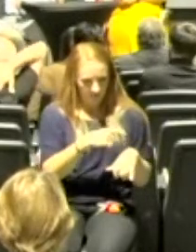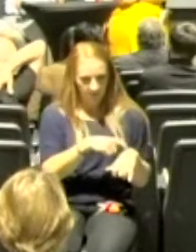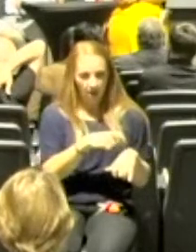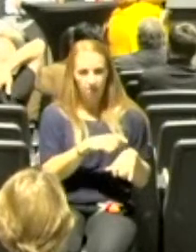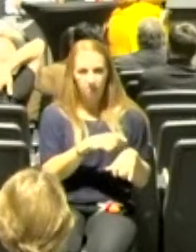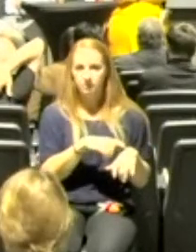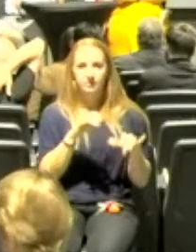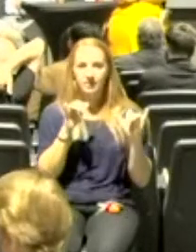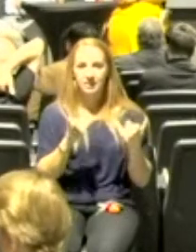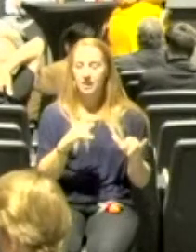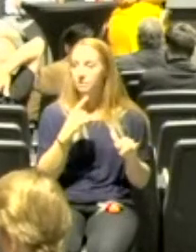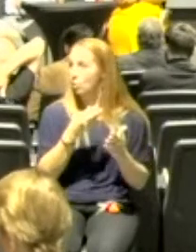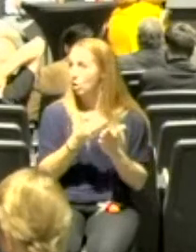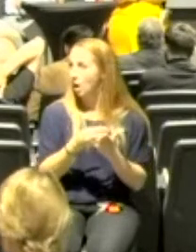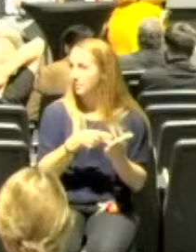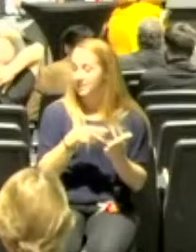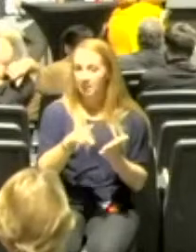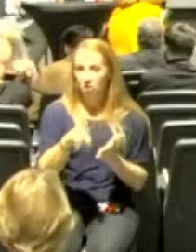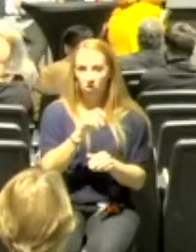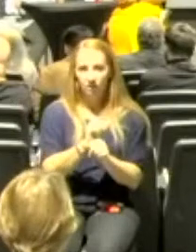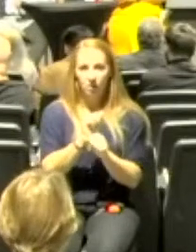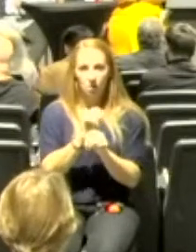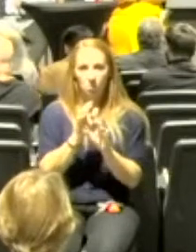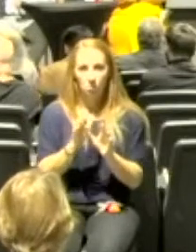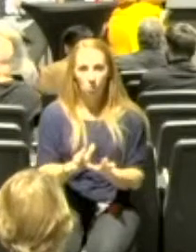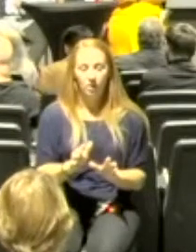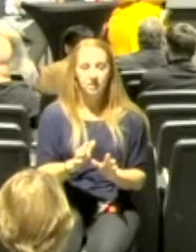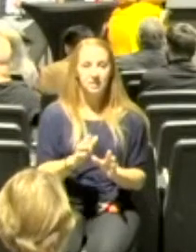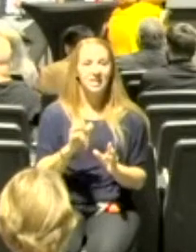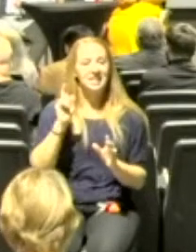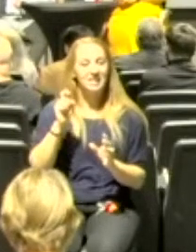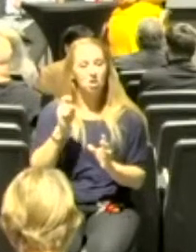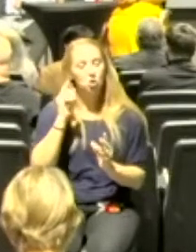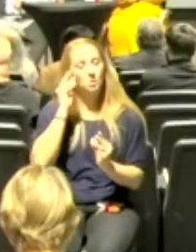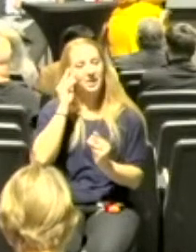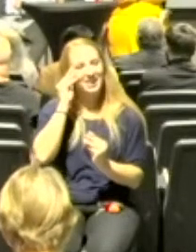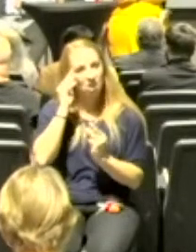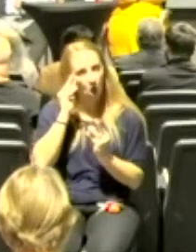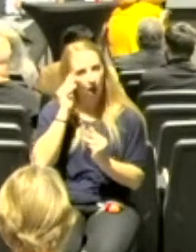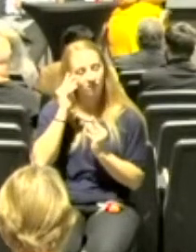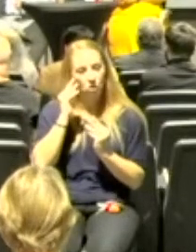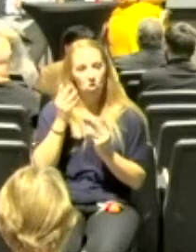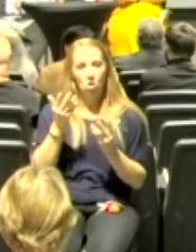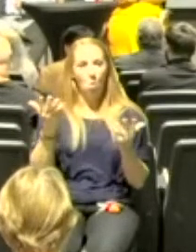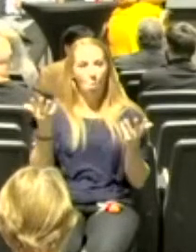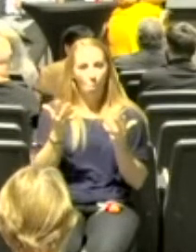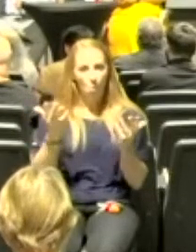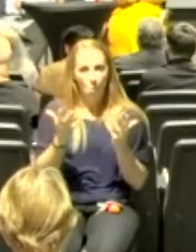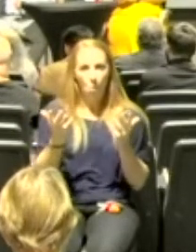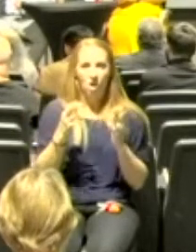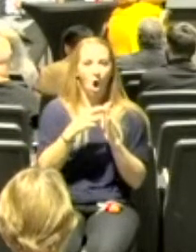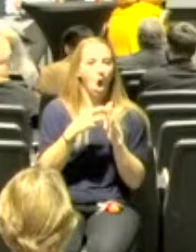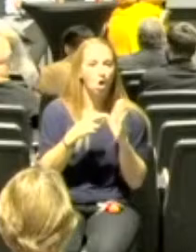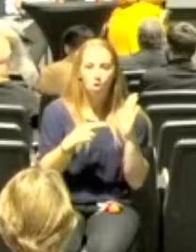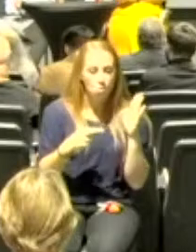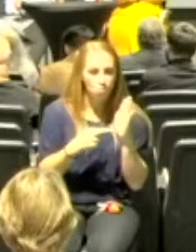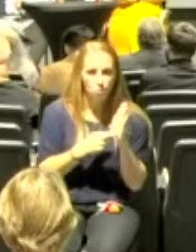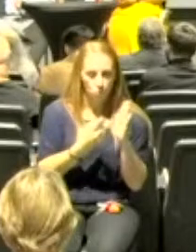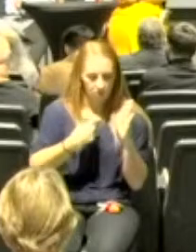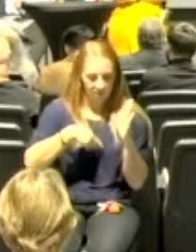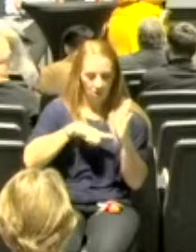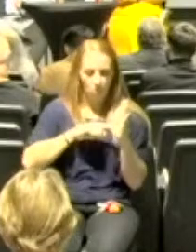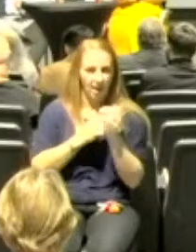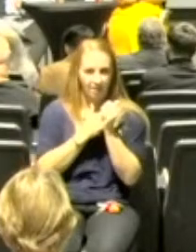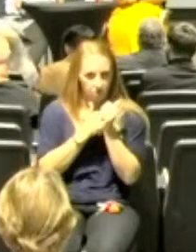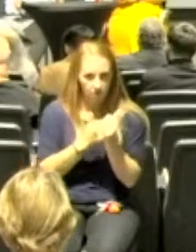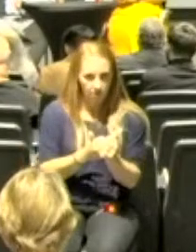we do when we look at compensation of employees. We need to be very thoughtful about what is the marketplace saying, what are the rules that we have to operate